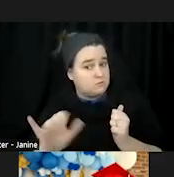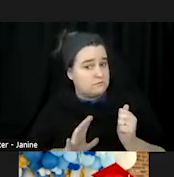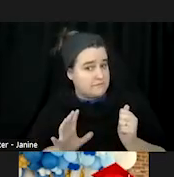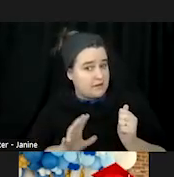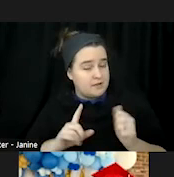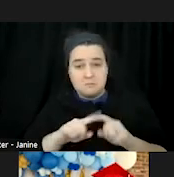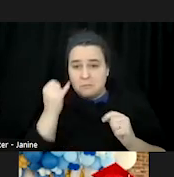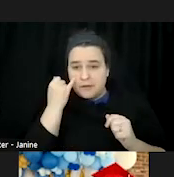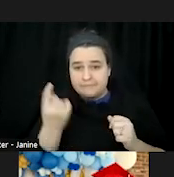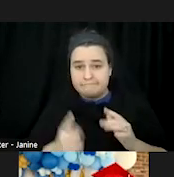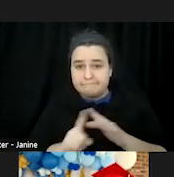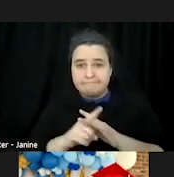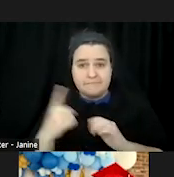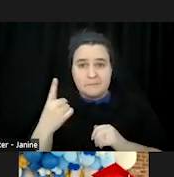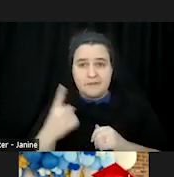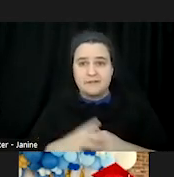anybody